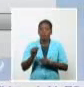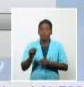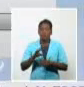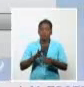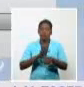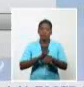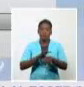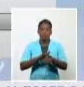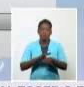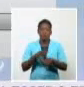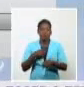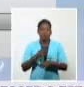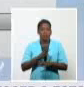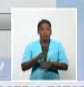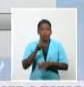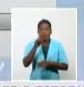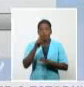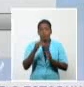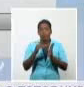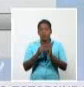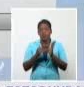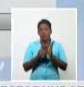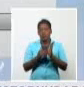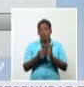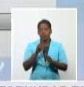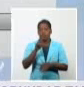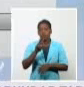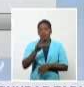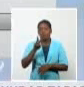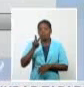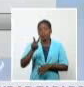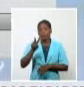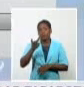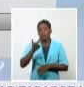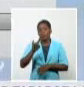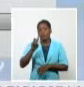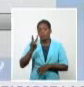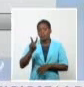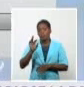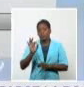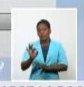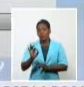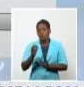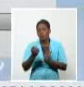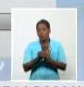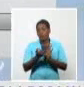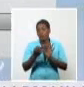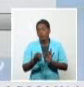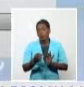41.32% of the total number of reported cases in the world, and a total of